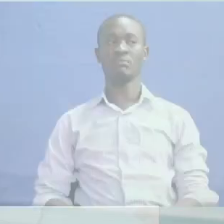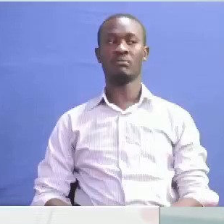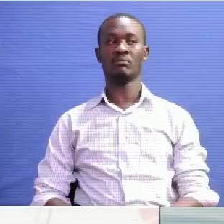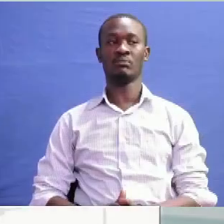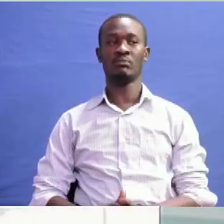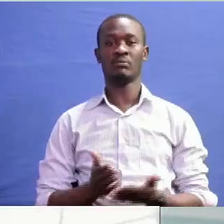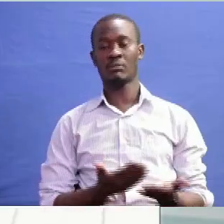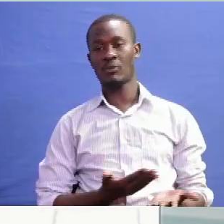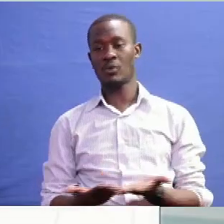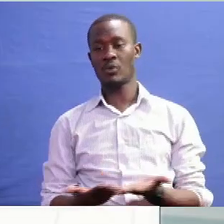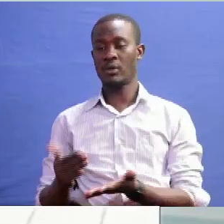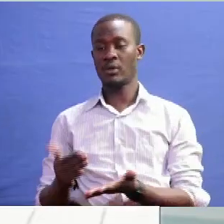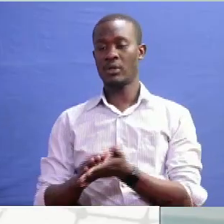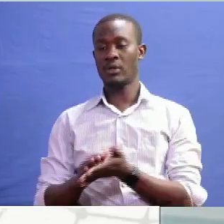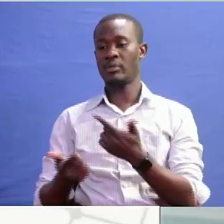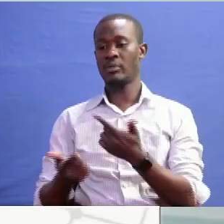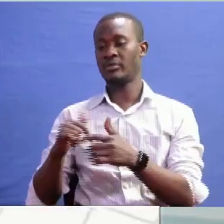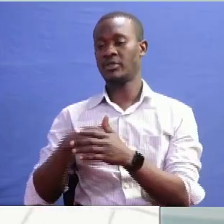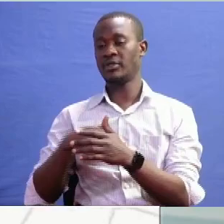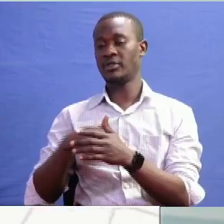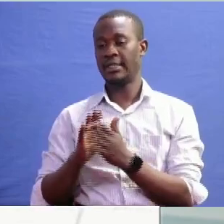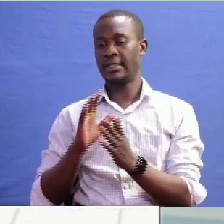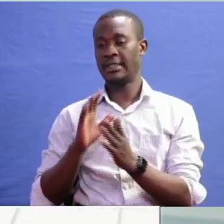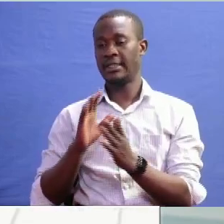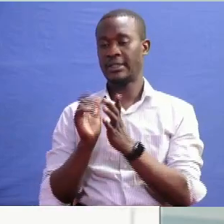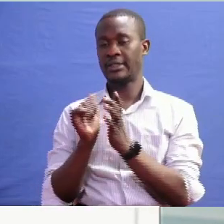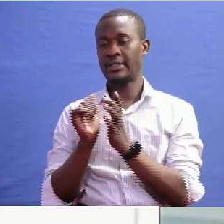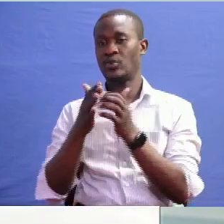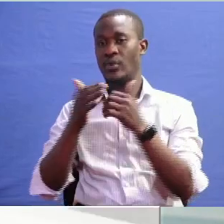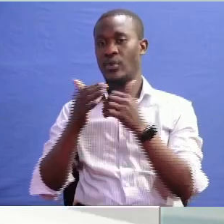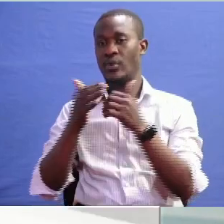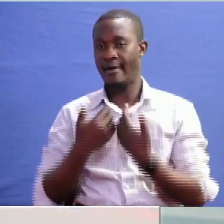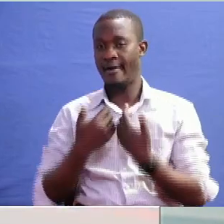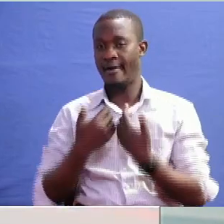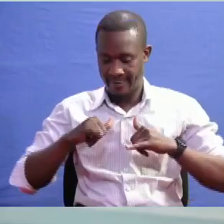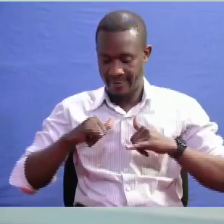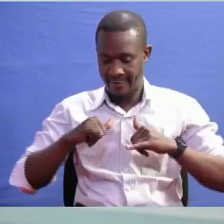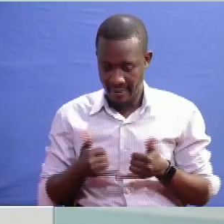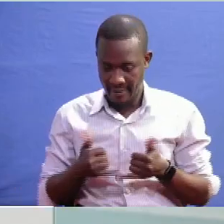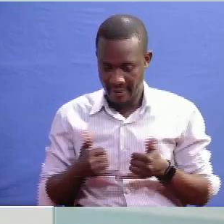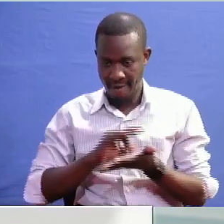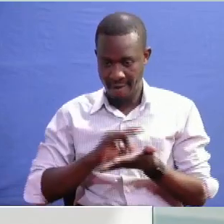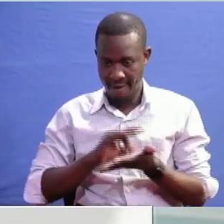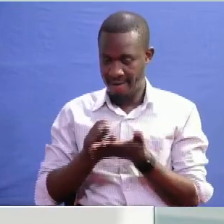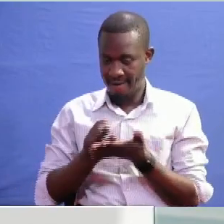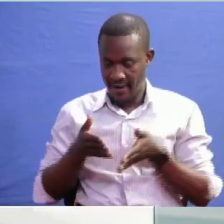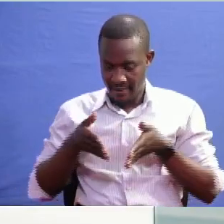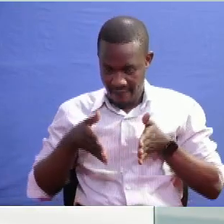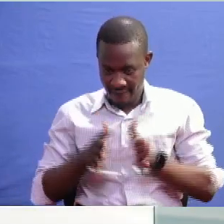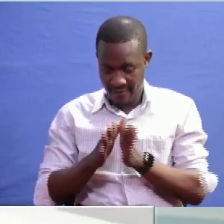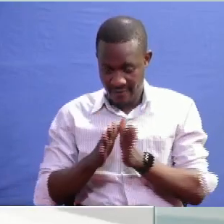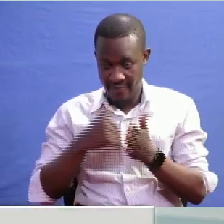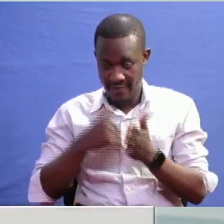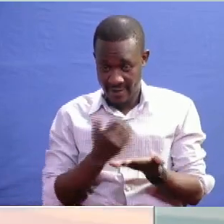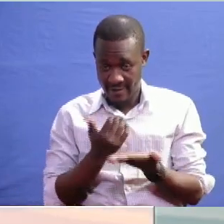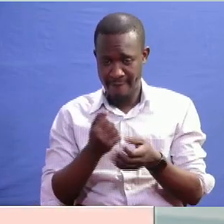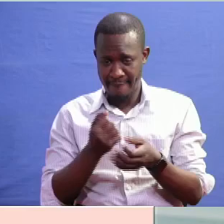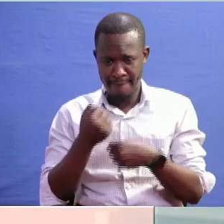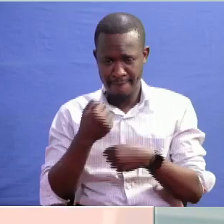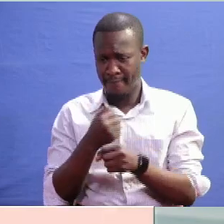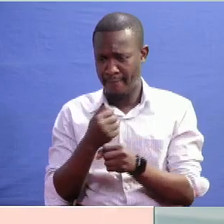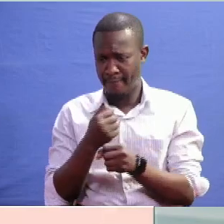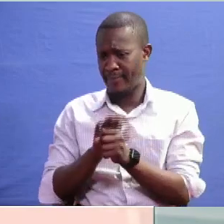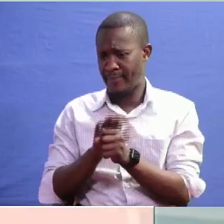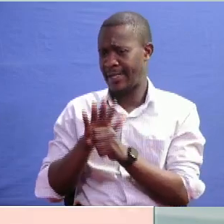Welcome back, and remember, this is the discussion that we are having here, the new funding model that has caused some uproar